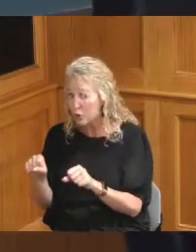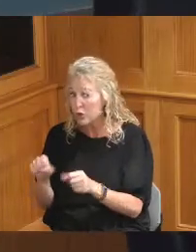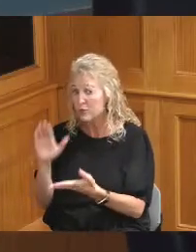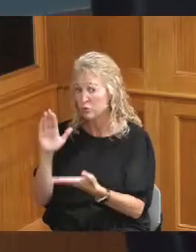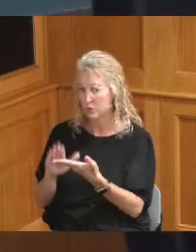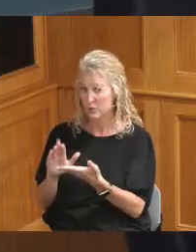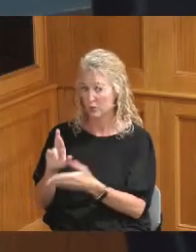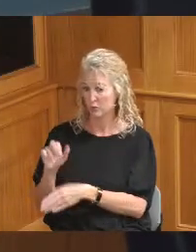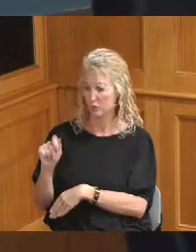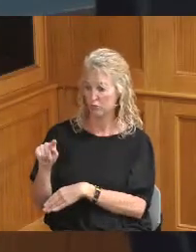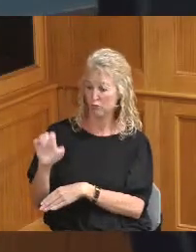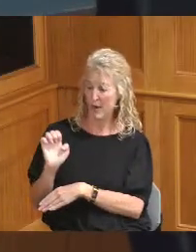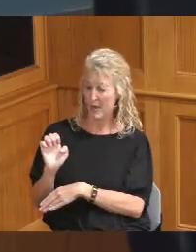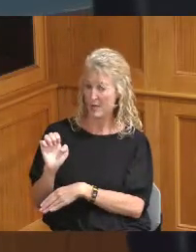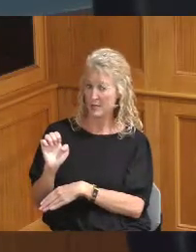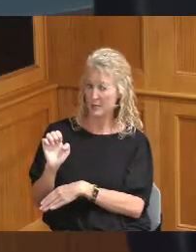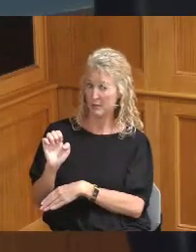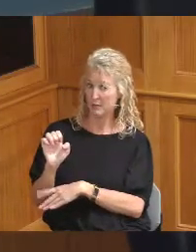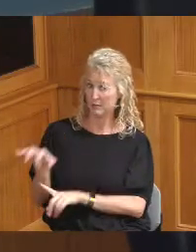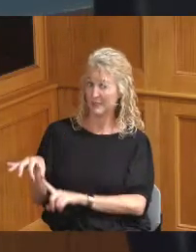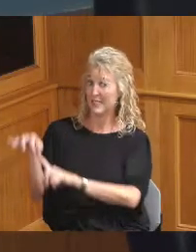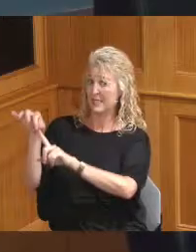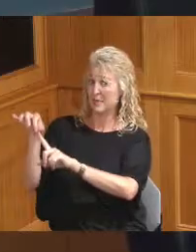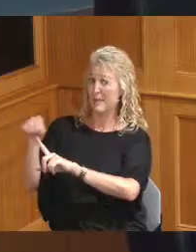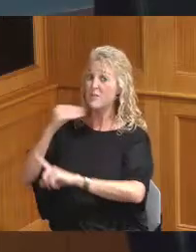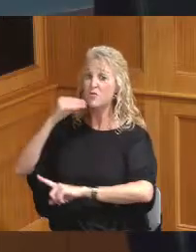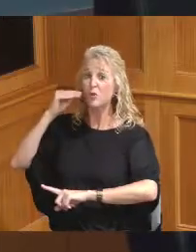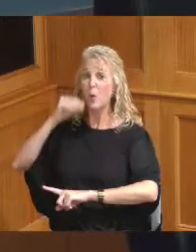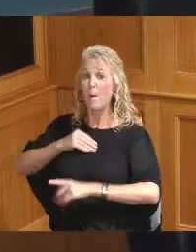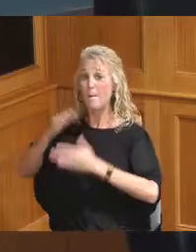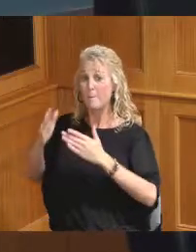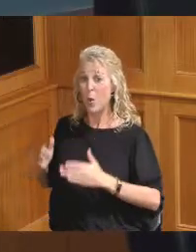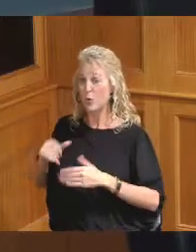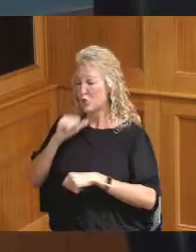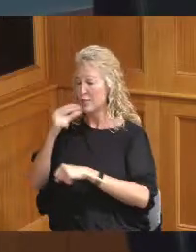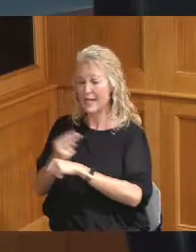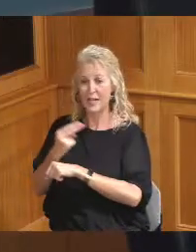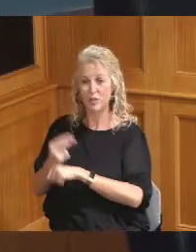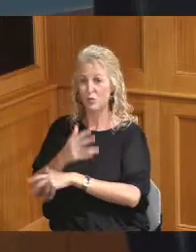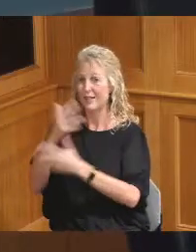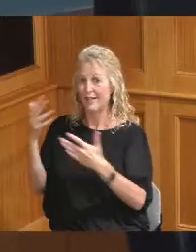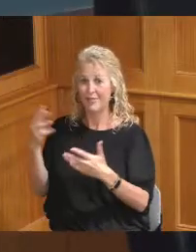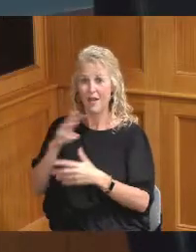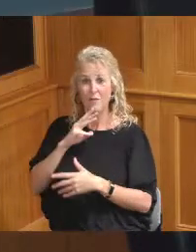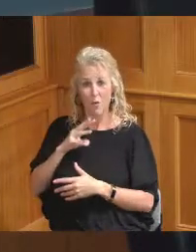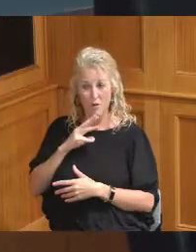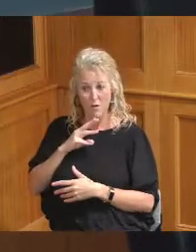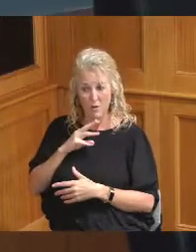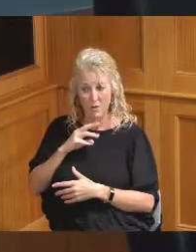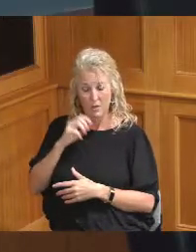reduce rates for particularly the residential customer that's not using a lot of the service,